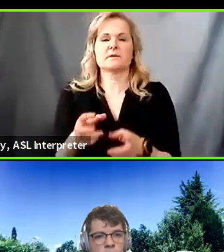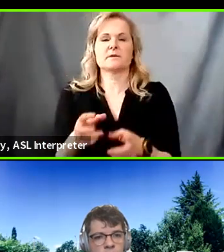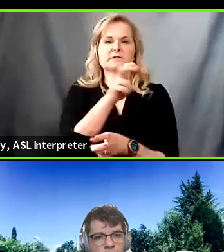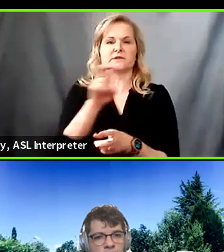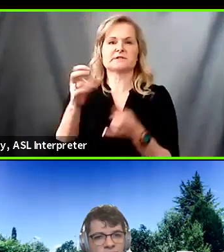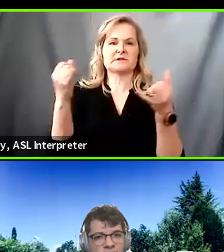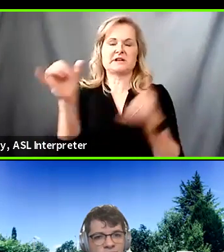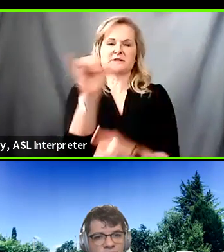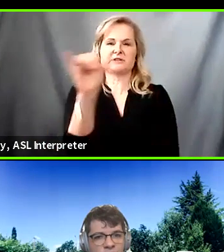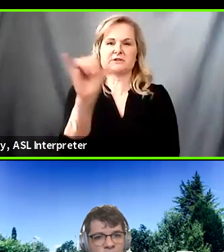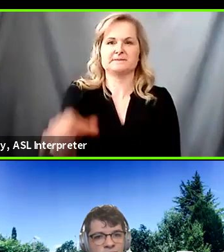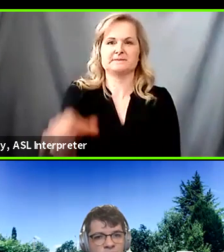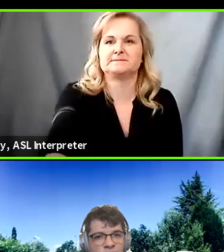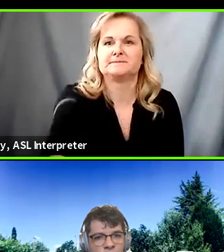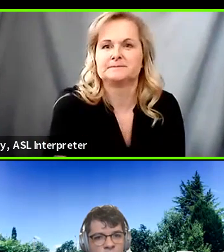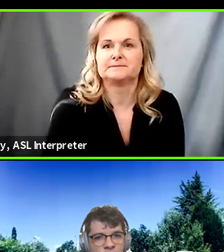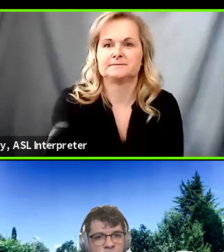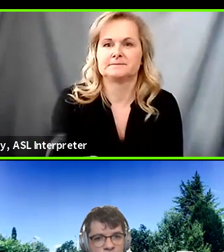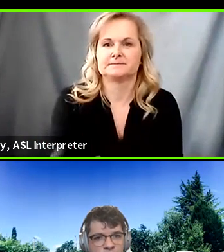The interpreter's going to switch now too.